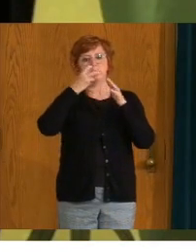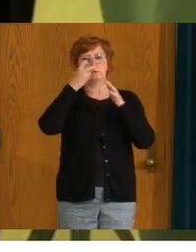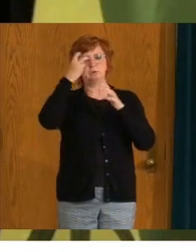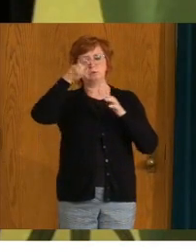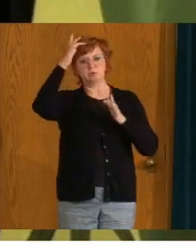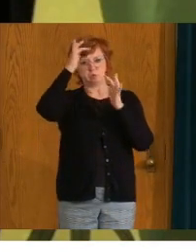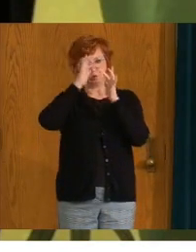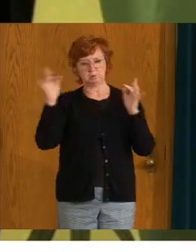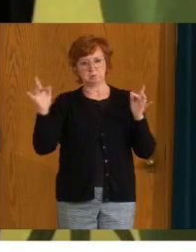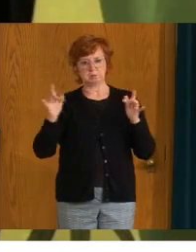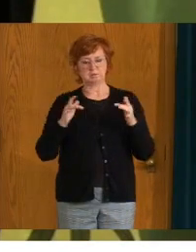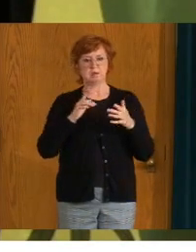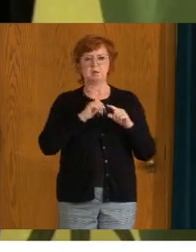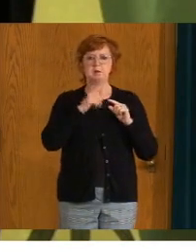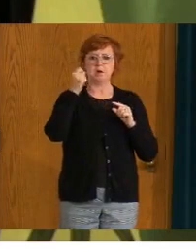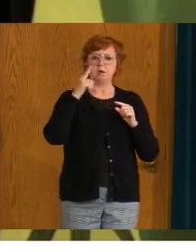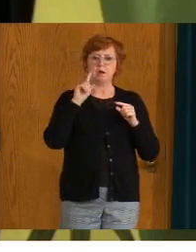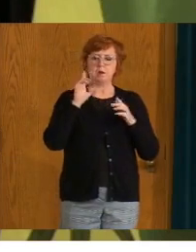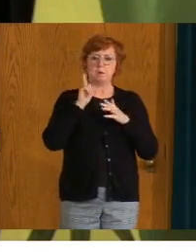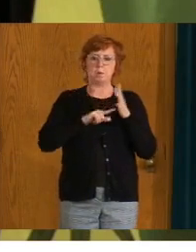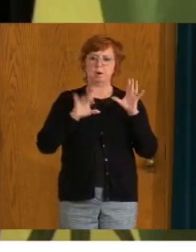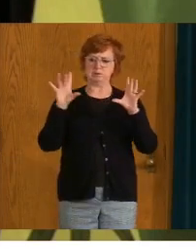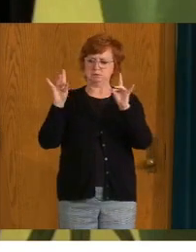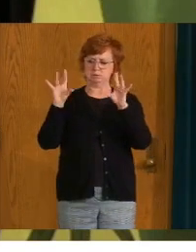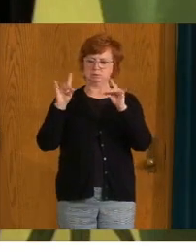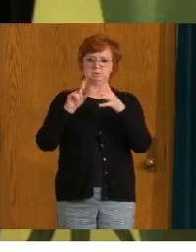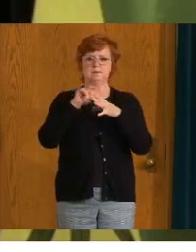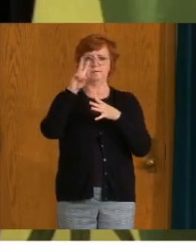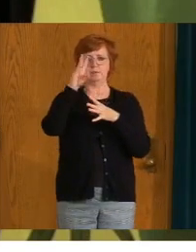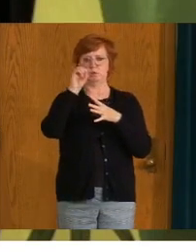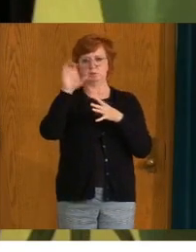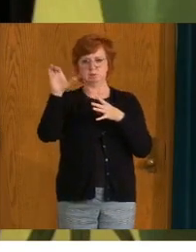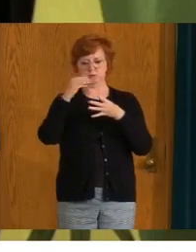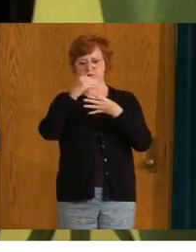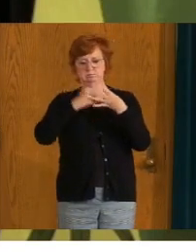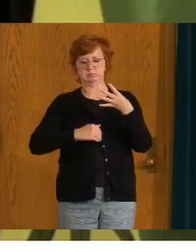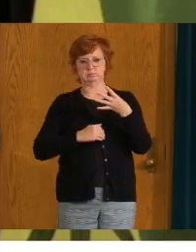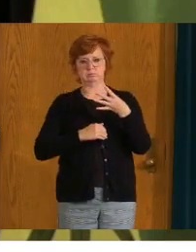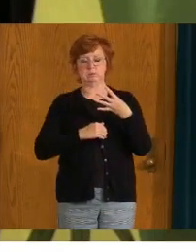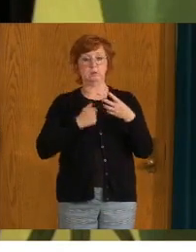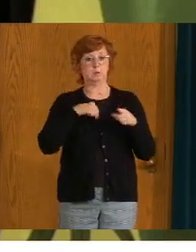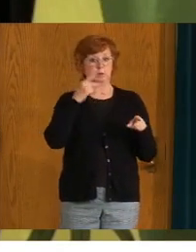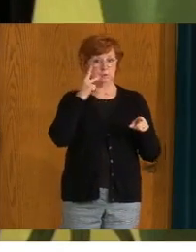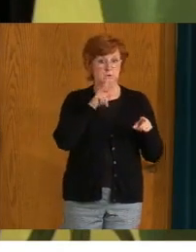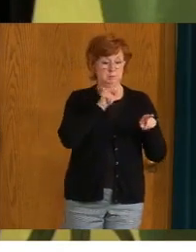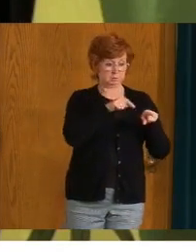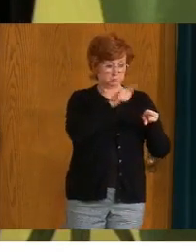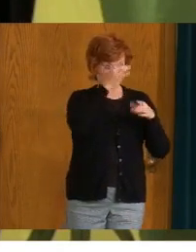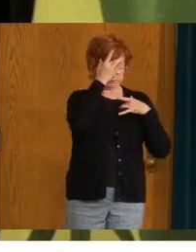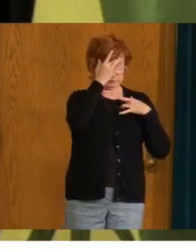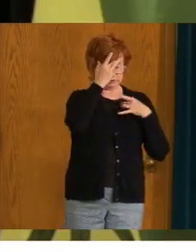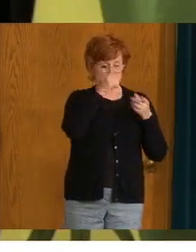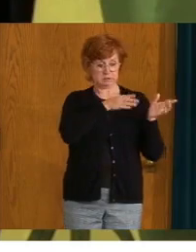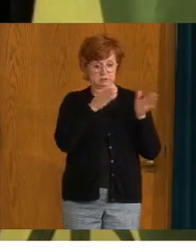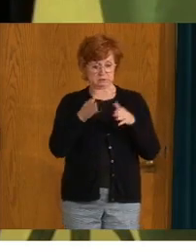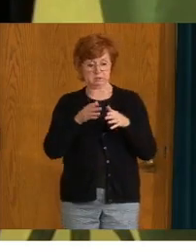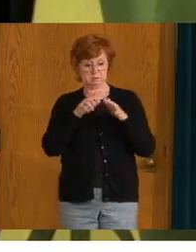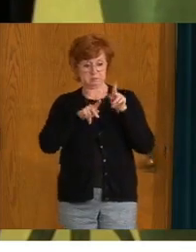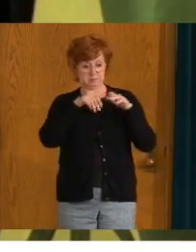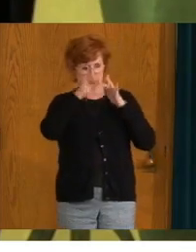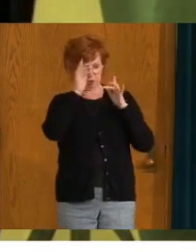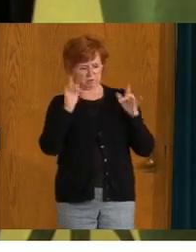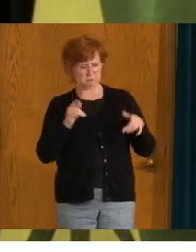The variants of concern have changed things to some degree. We do see those that are sick and those that are in hospital are younger than they were